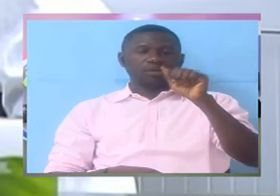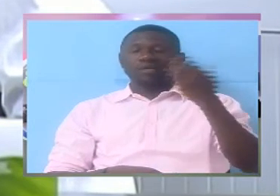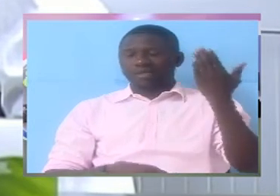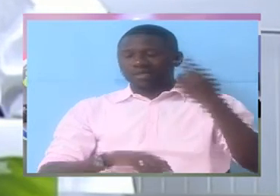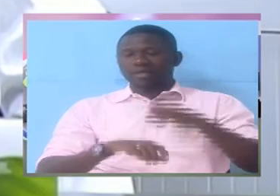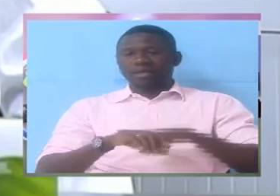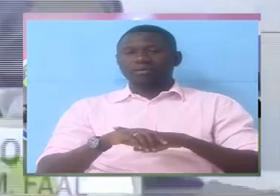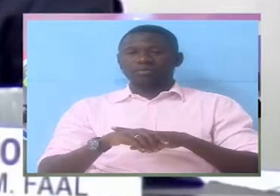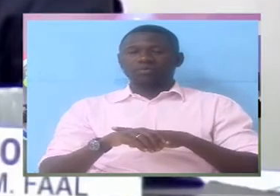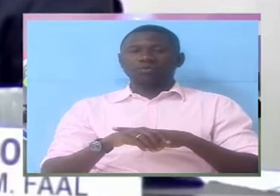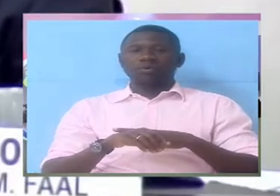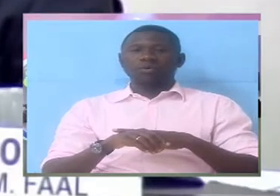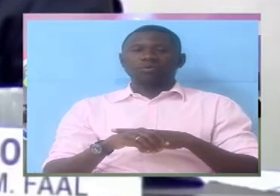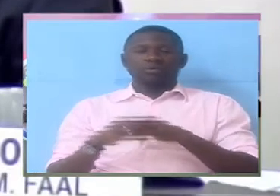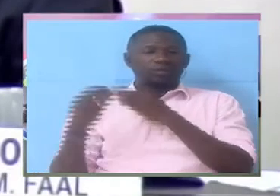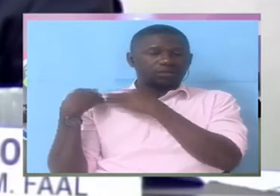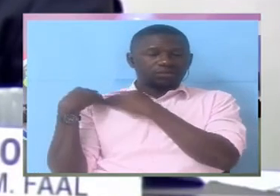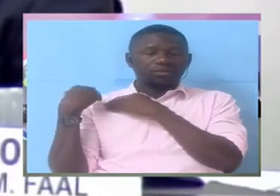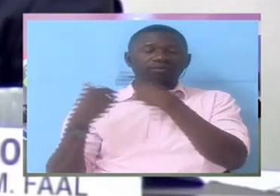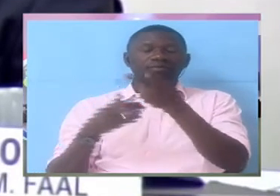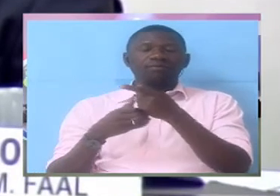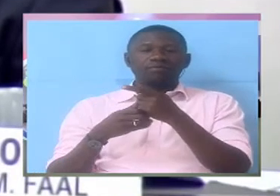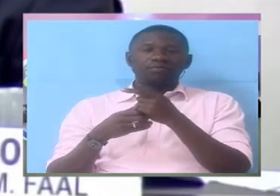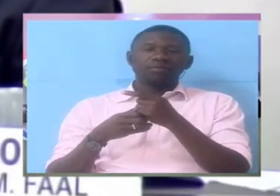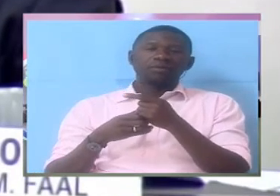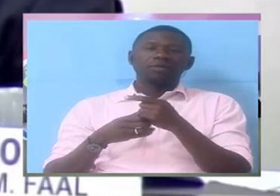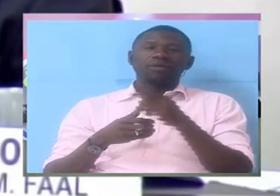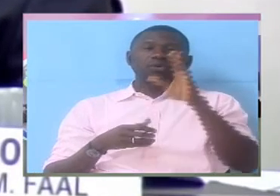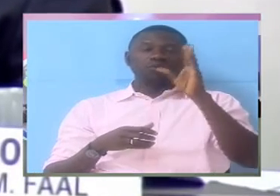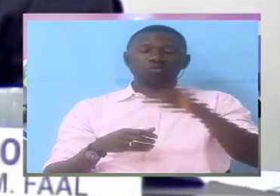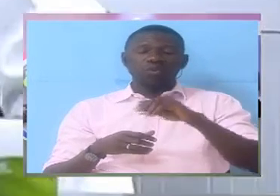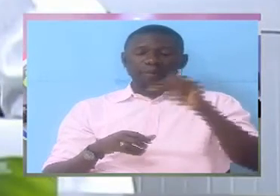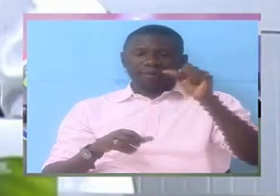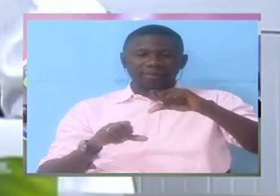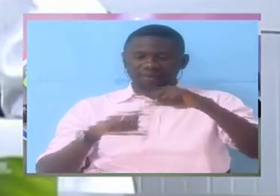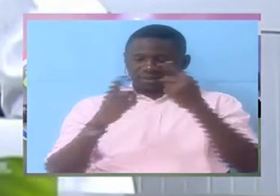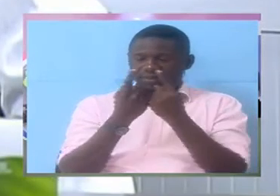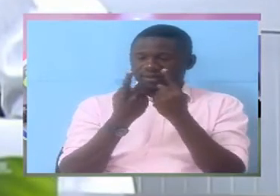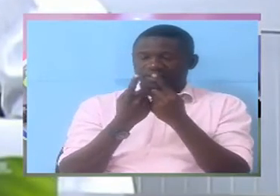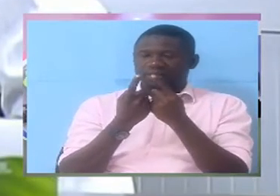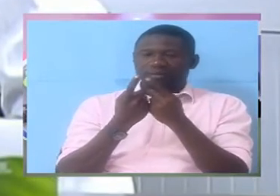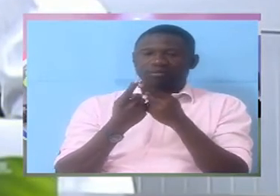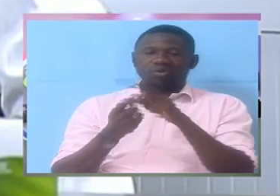But he participated so he is in not, the torture. He's not a member of the investigation department.